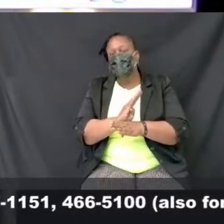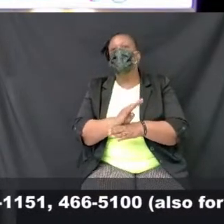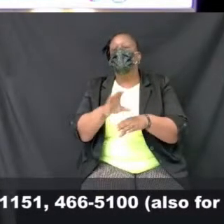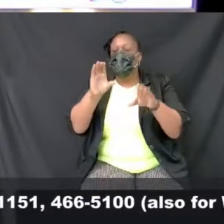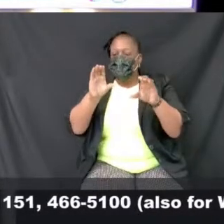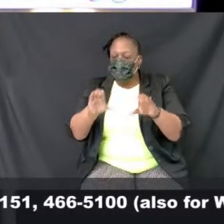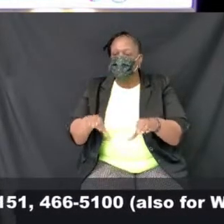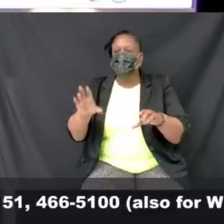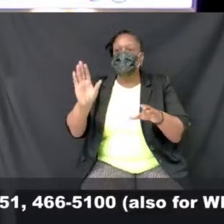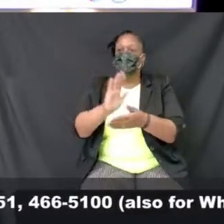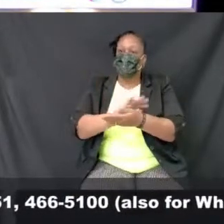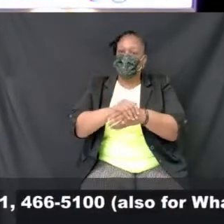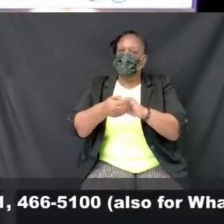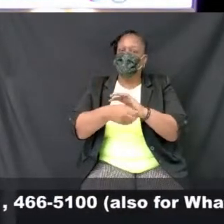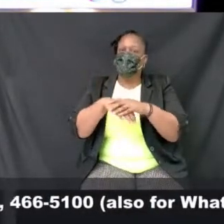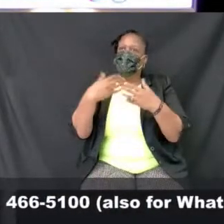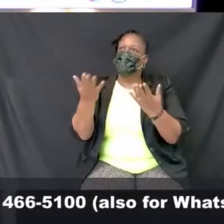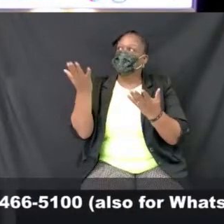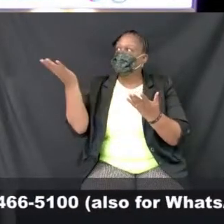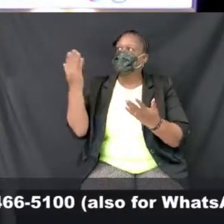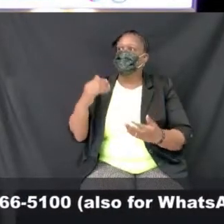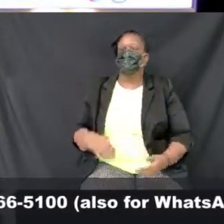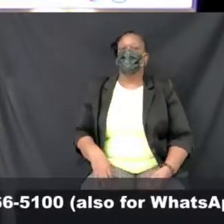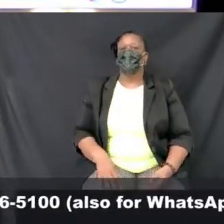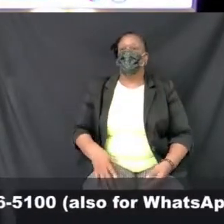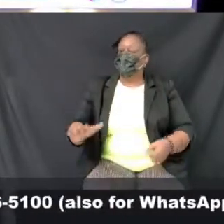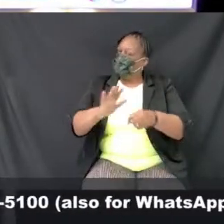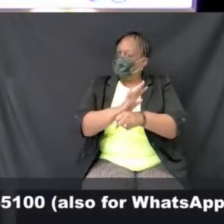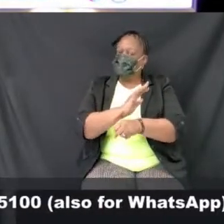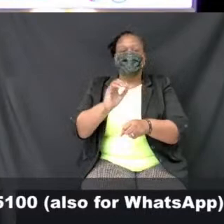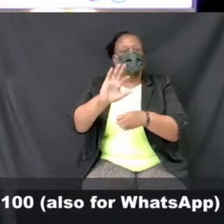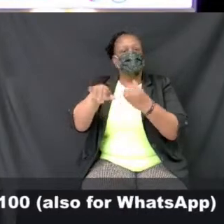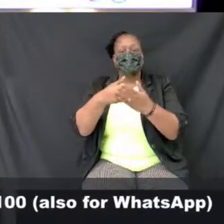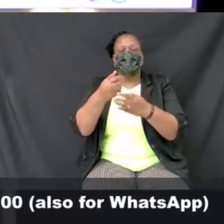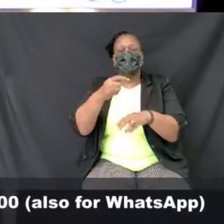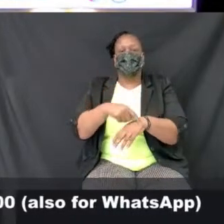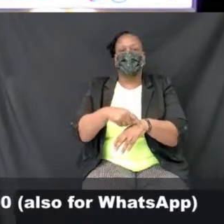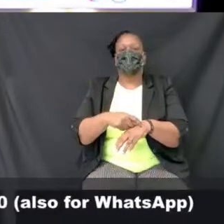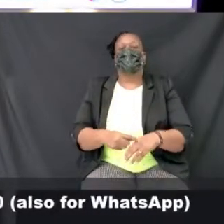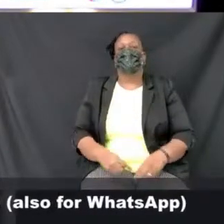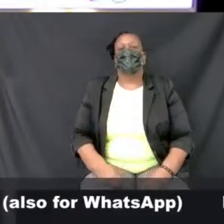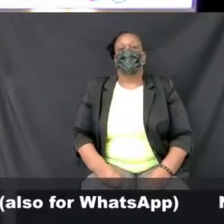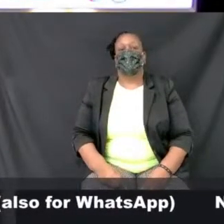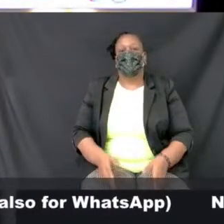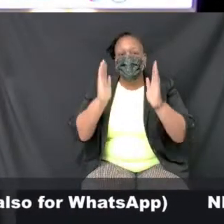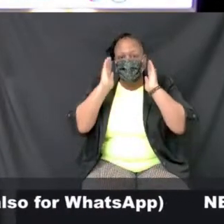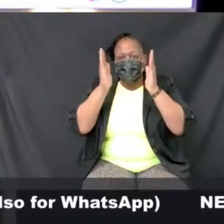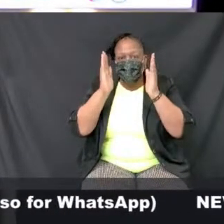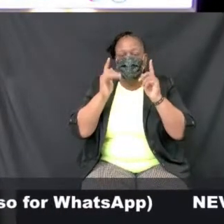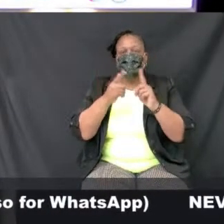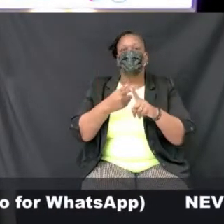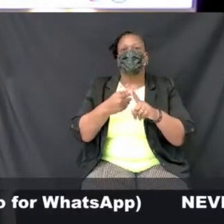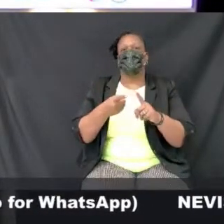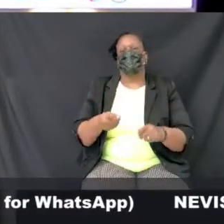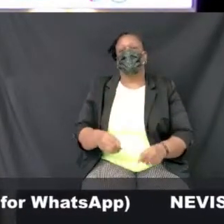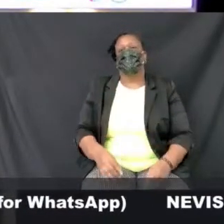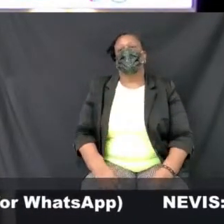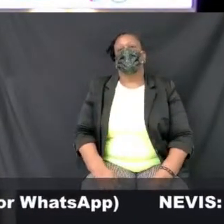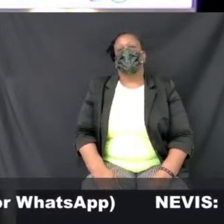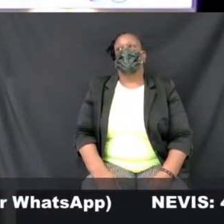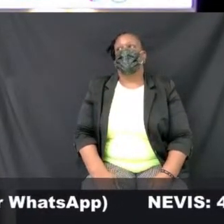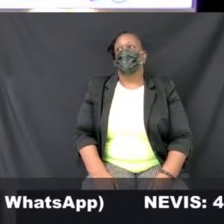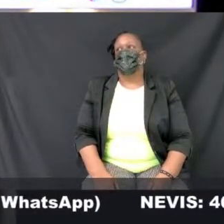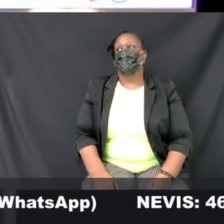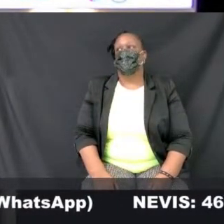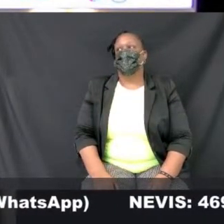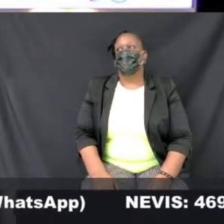you're checking all the time to make sure that it is filled with the appropriate sanitation device so that persons can sanitize